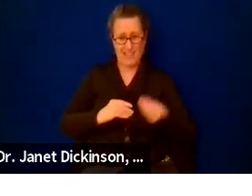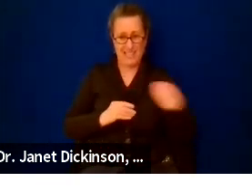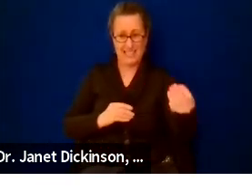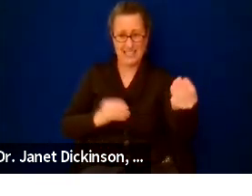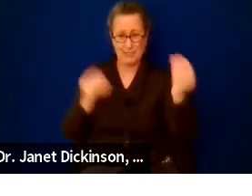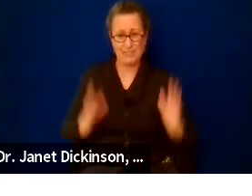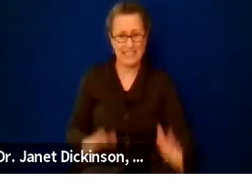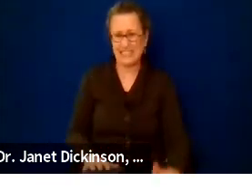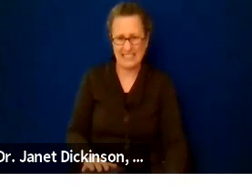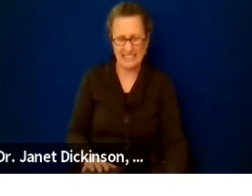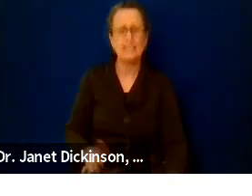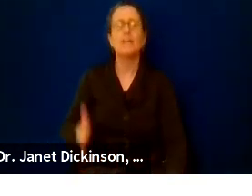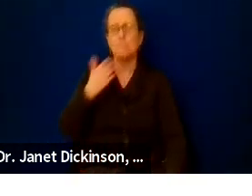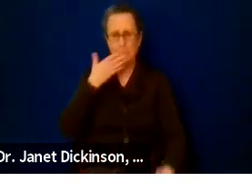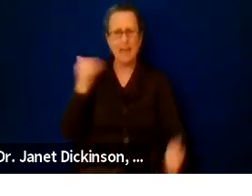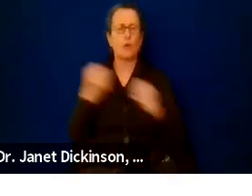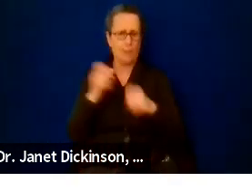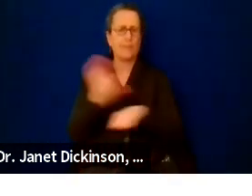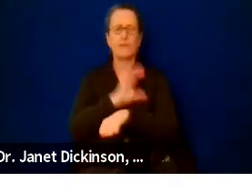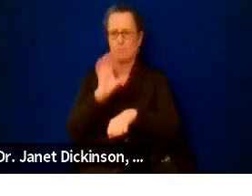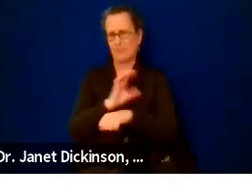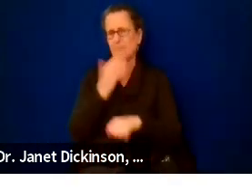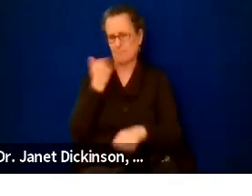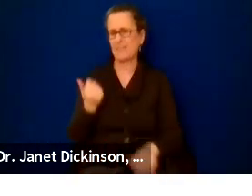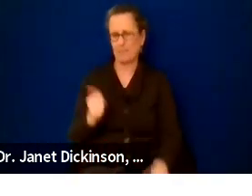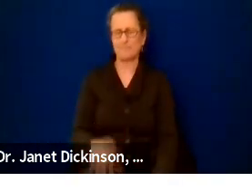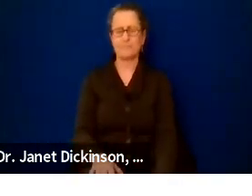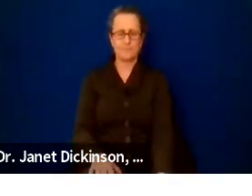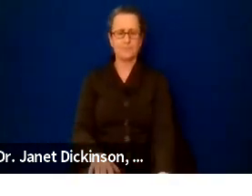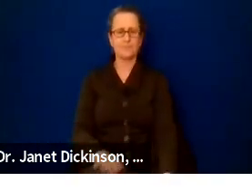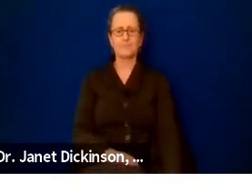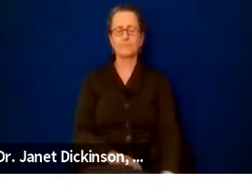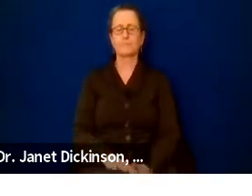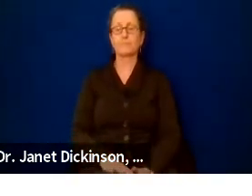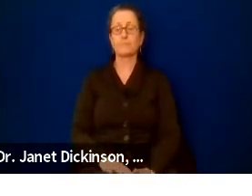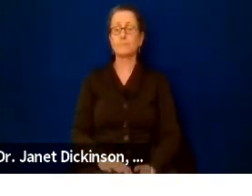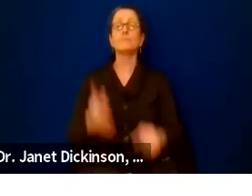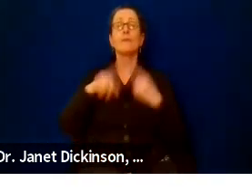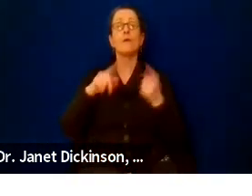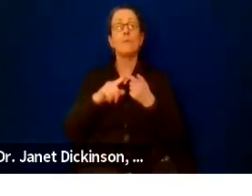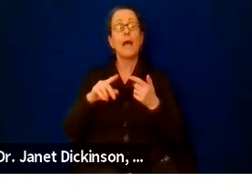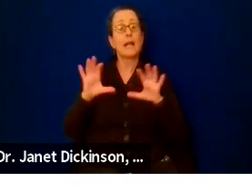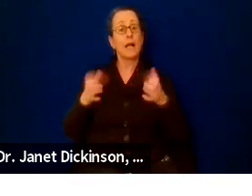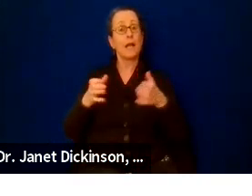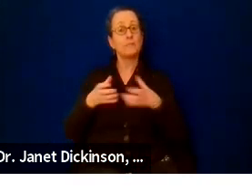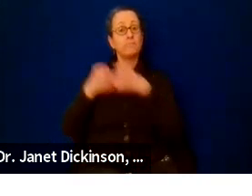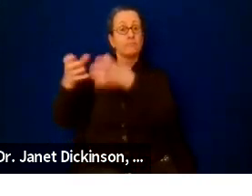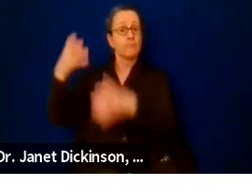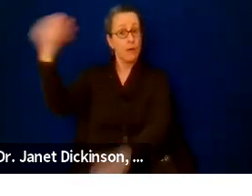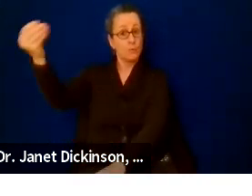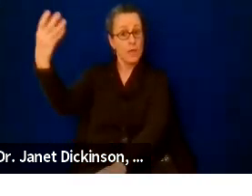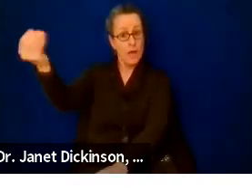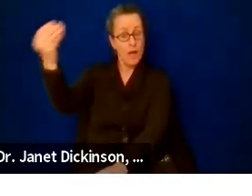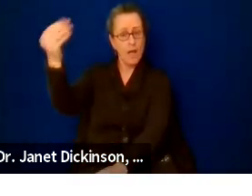be a combination of the two things. And as I mentioned earlier, when students are outside for classes, we have some